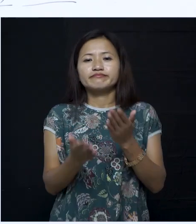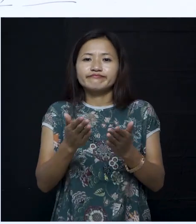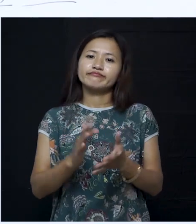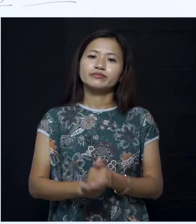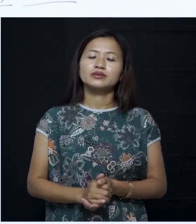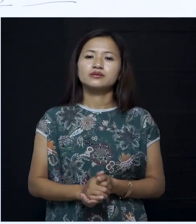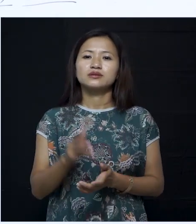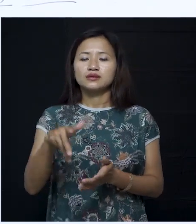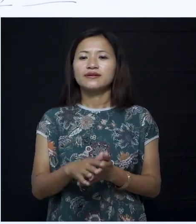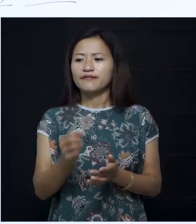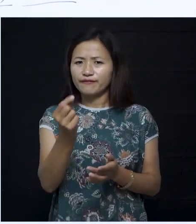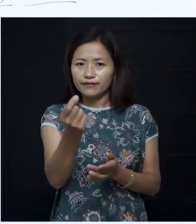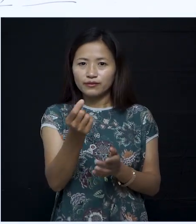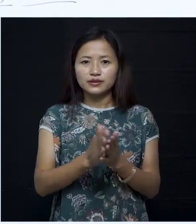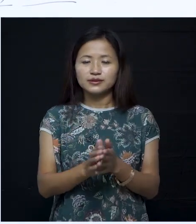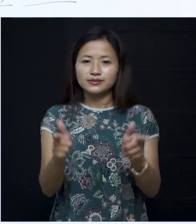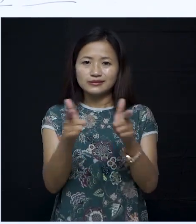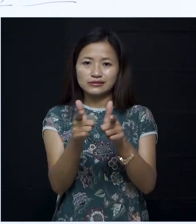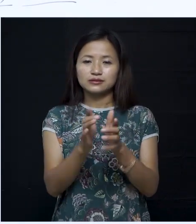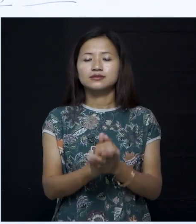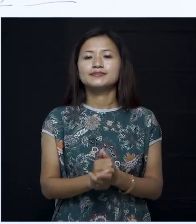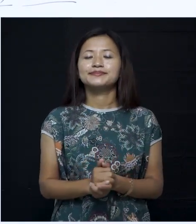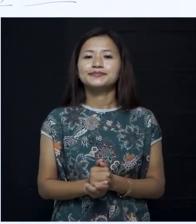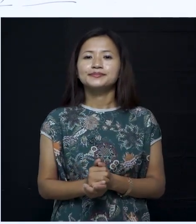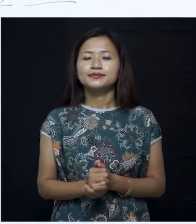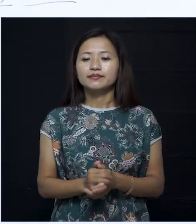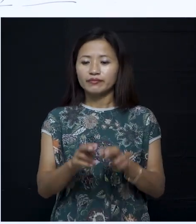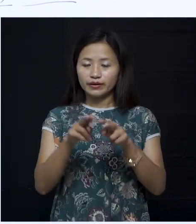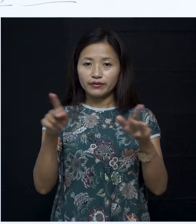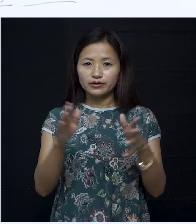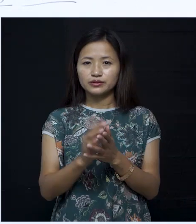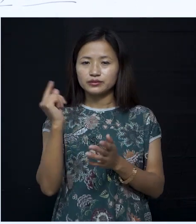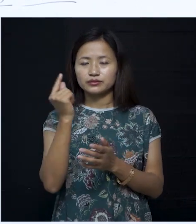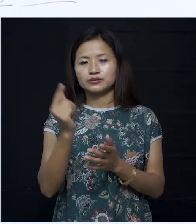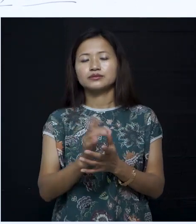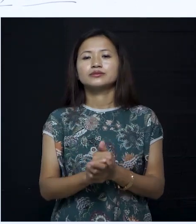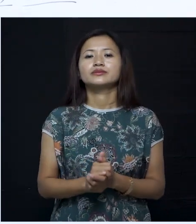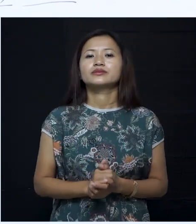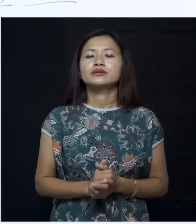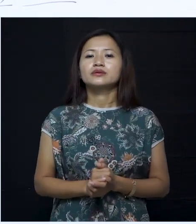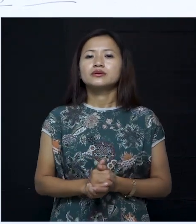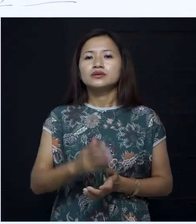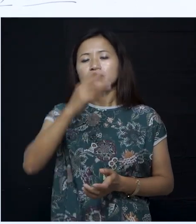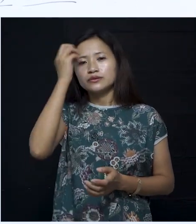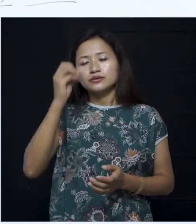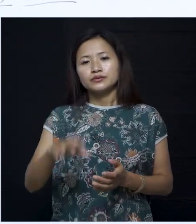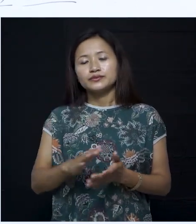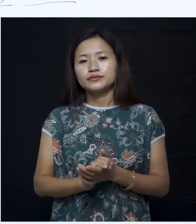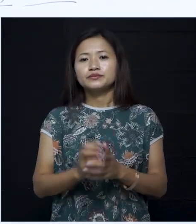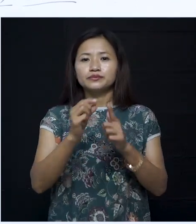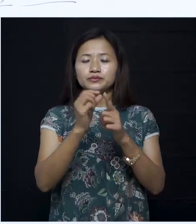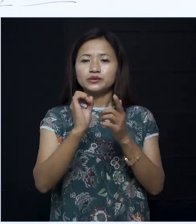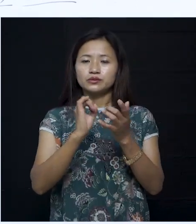this few and little, you have to know that the difference in their usages. Okay, I forgot a point here in